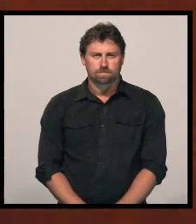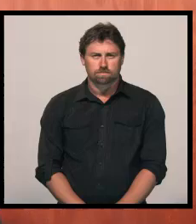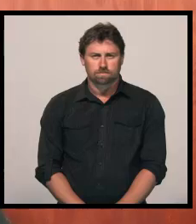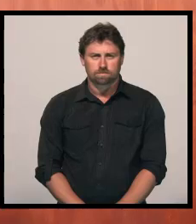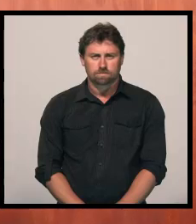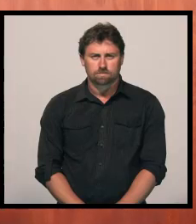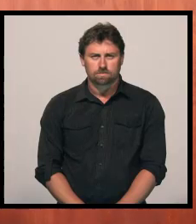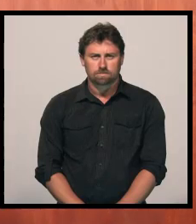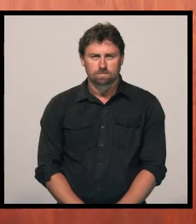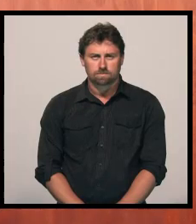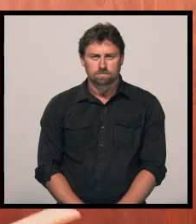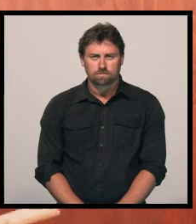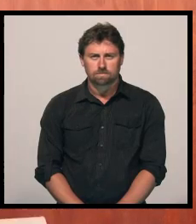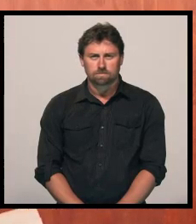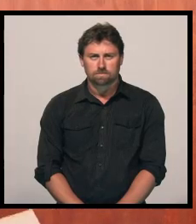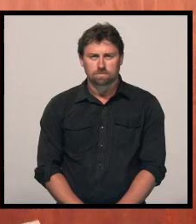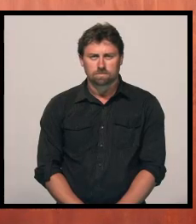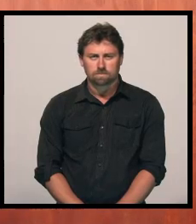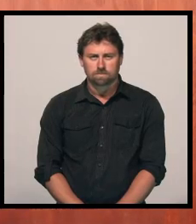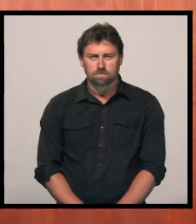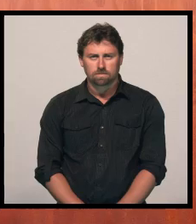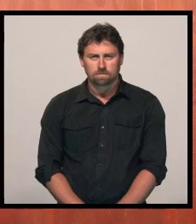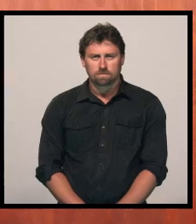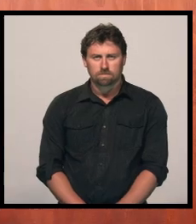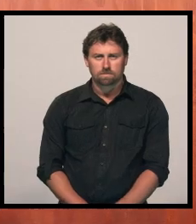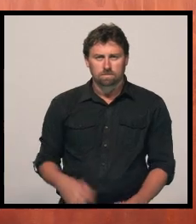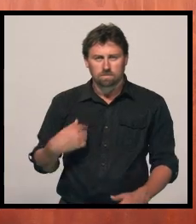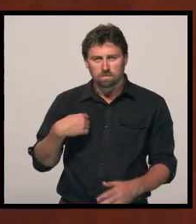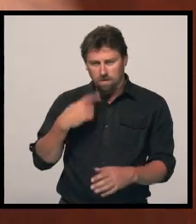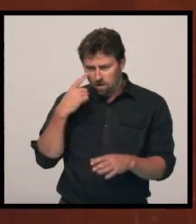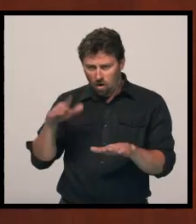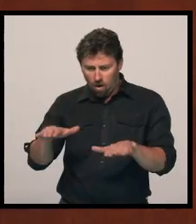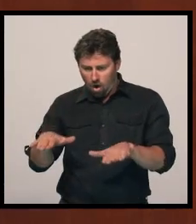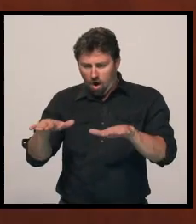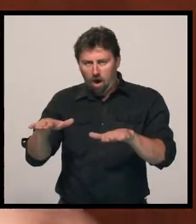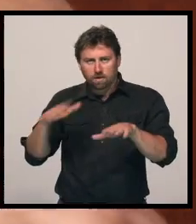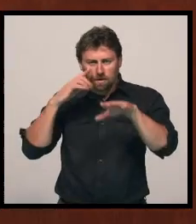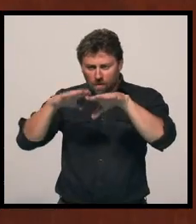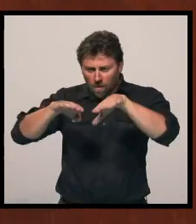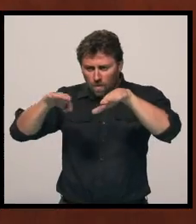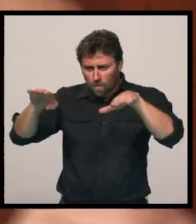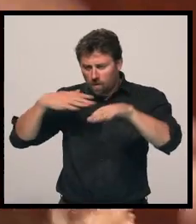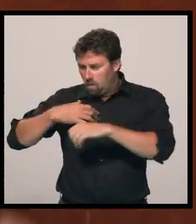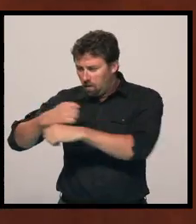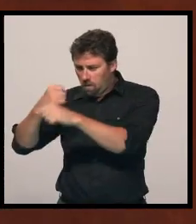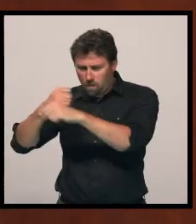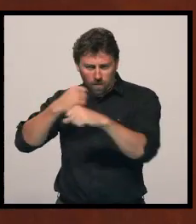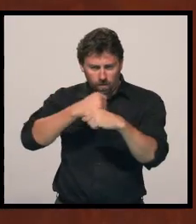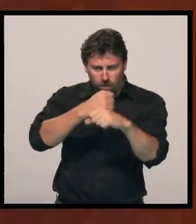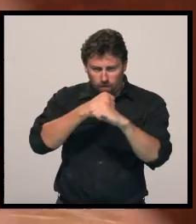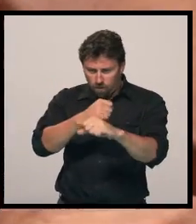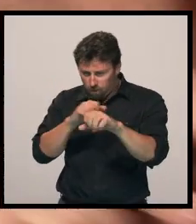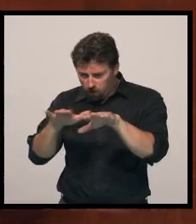And I've worked out as high on those sides, so I'll plane that part first.